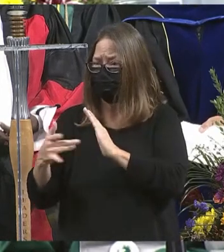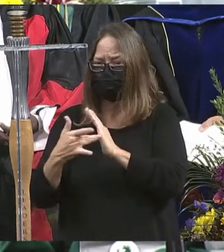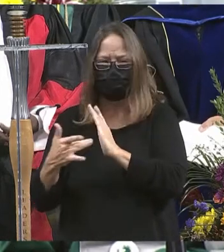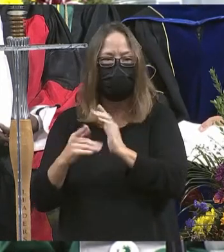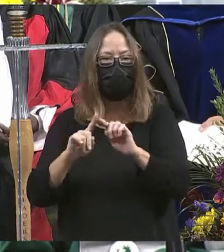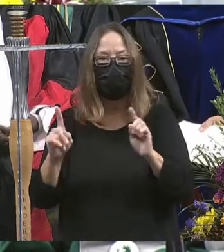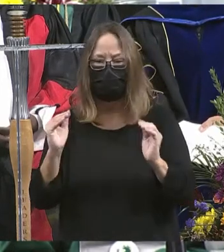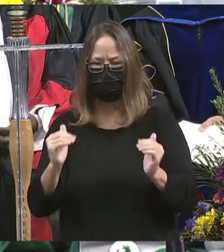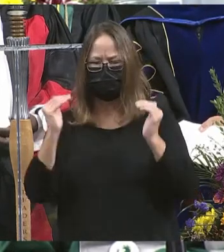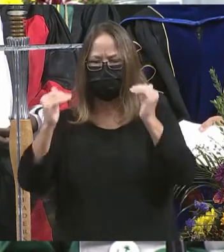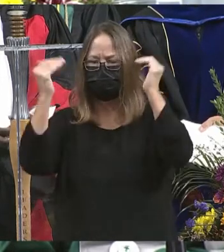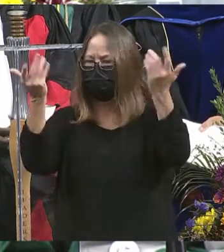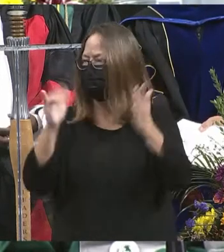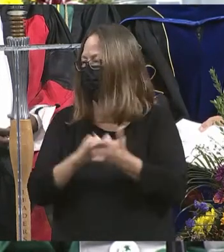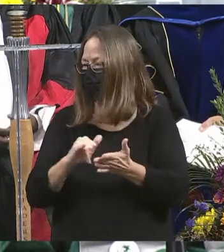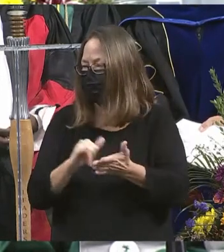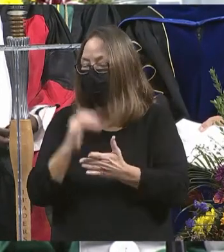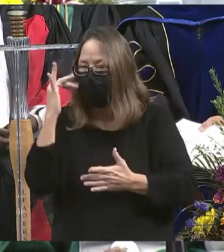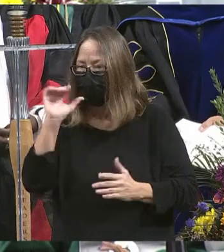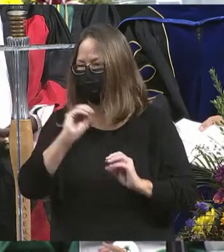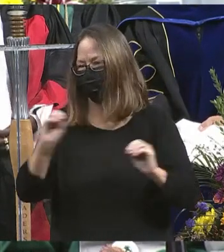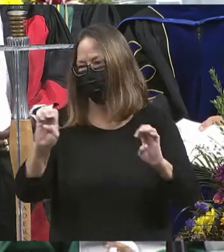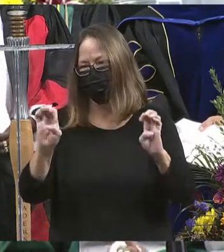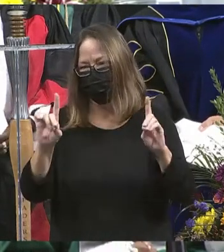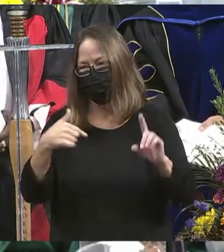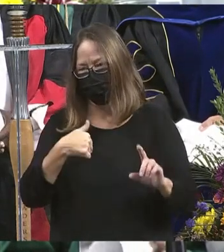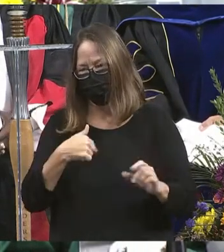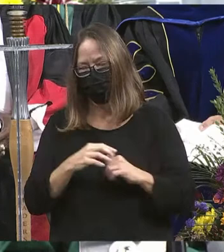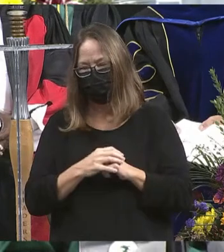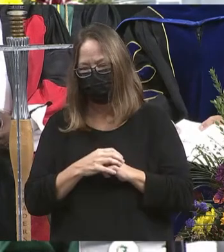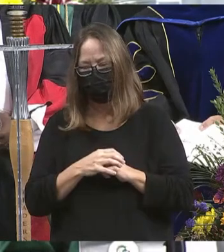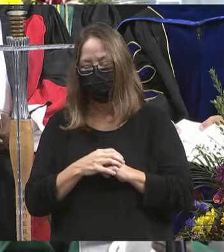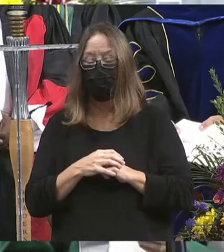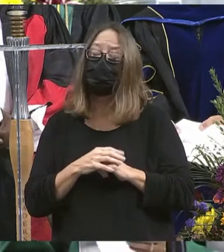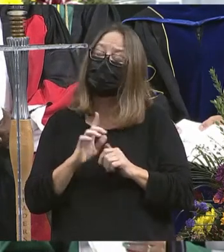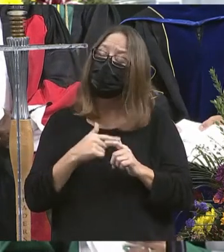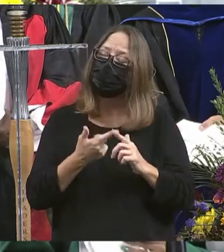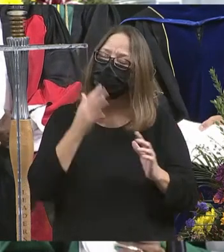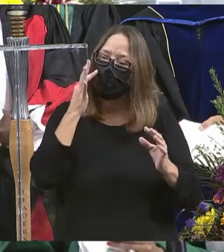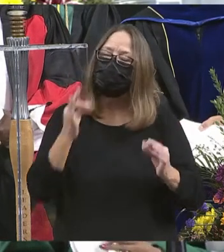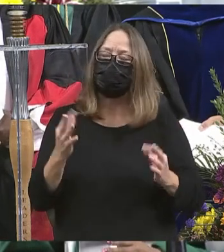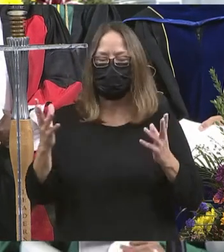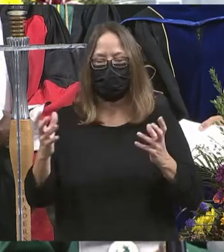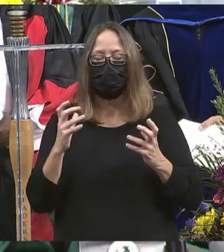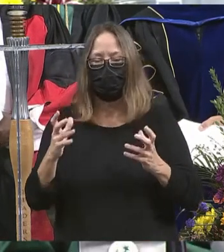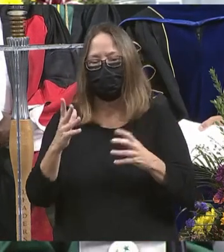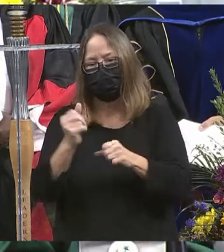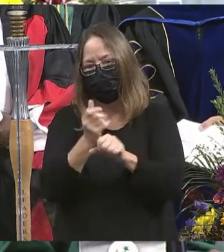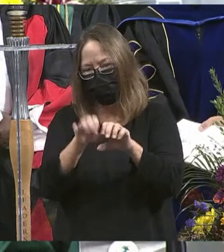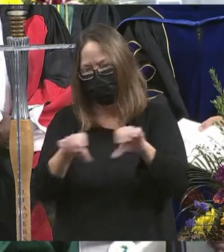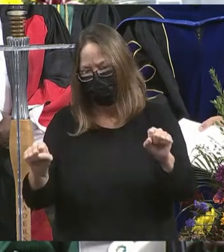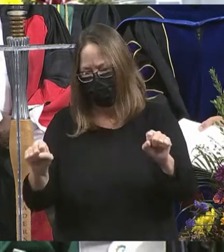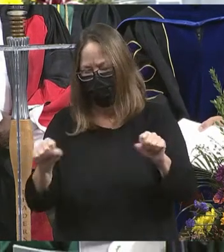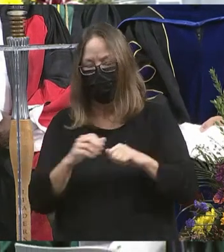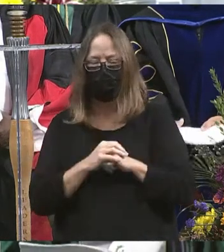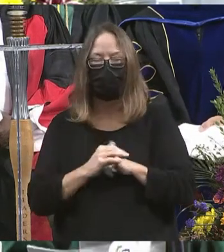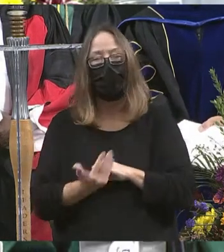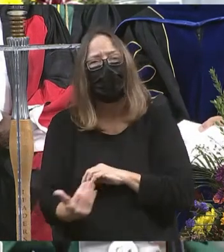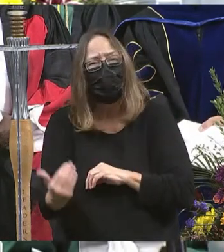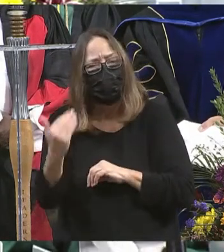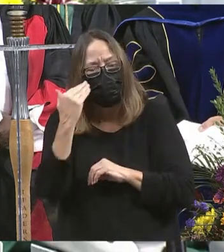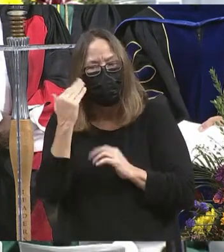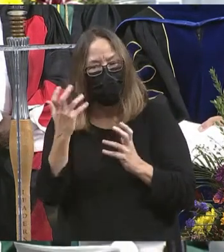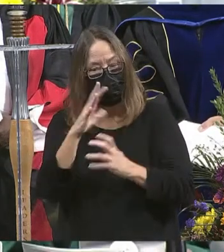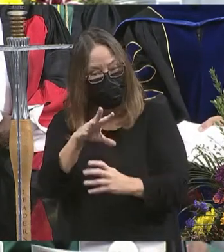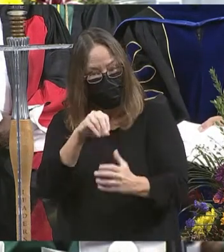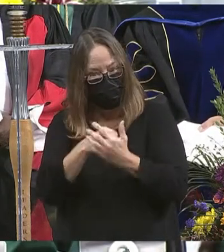no upward mobility because of my lack of education. It was then I decided I wanted to pursue a bachelor's degree, and I knew I wanted to be